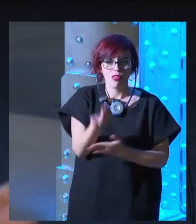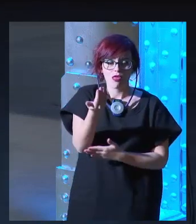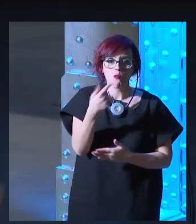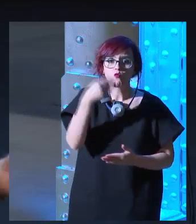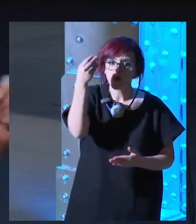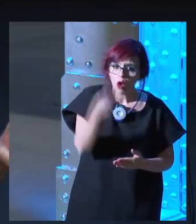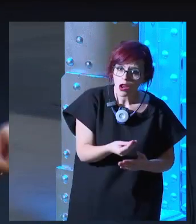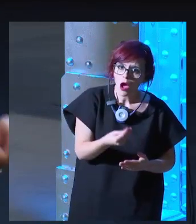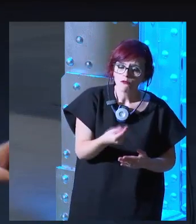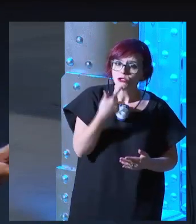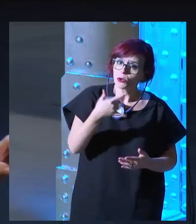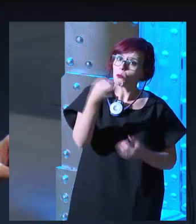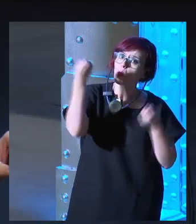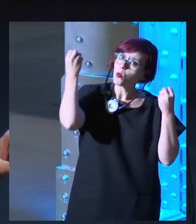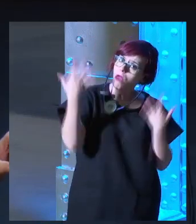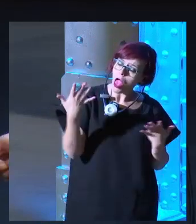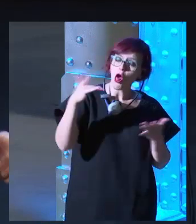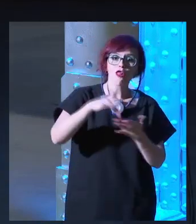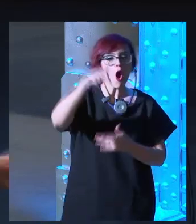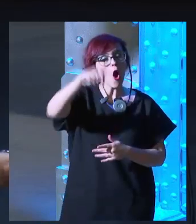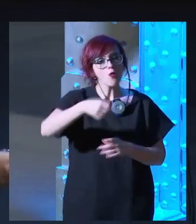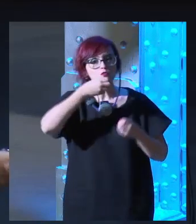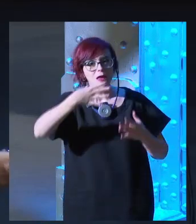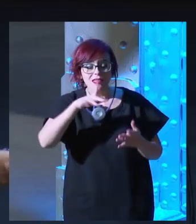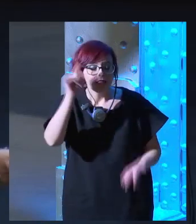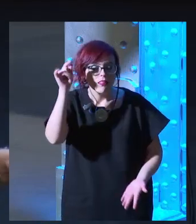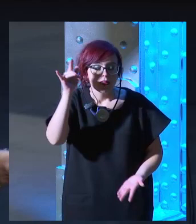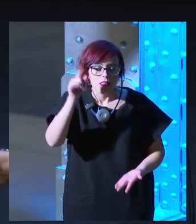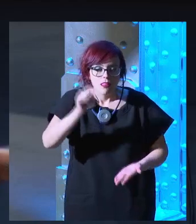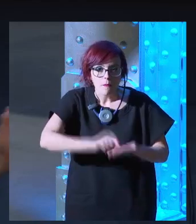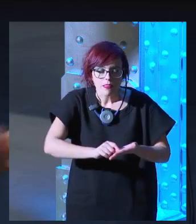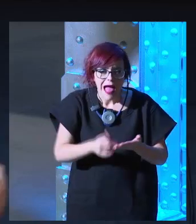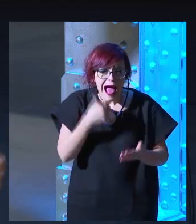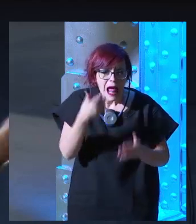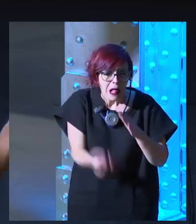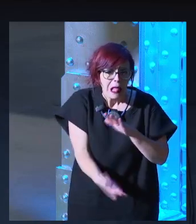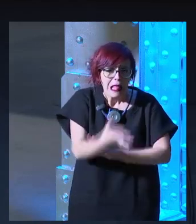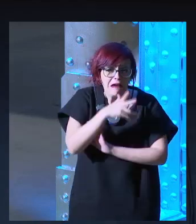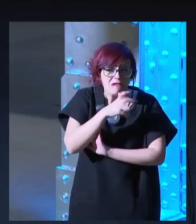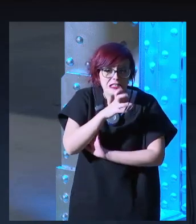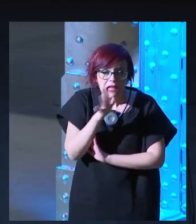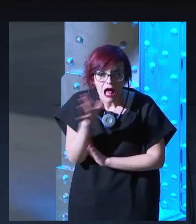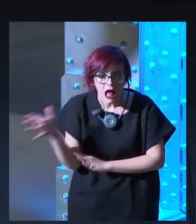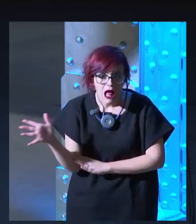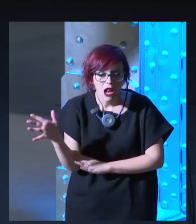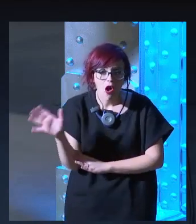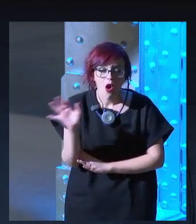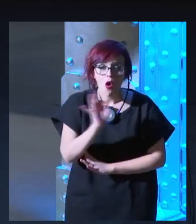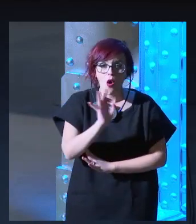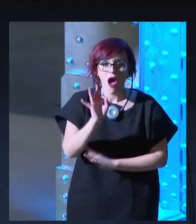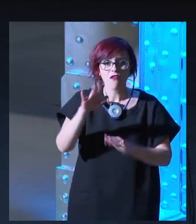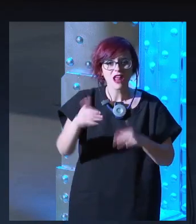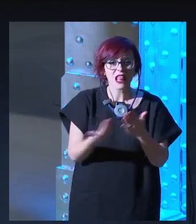on the way home something crappy happens. Mm-hmm. Just one thing, or maybe at the end of the day your boss shouts at you or whatever. You